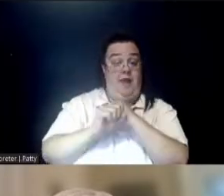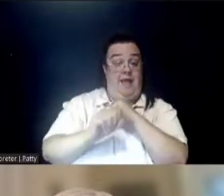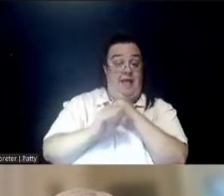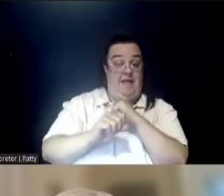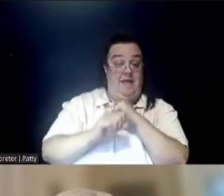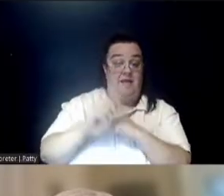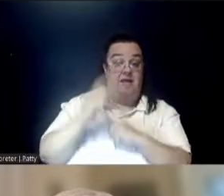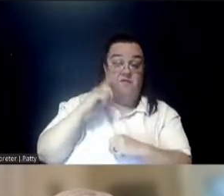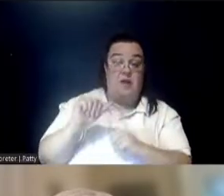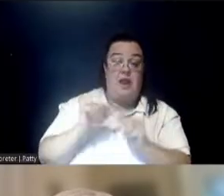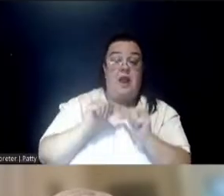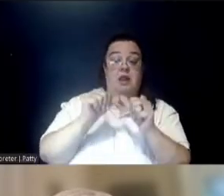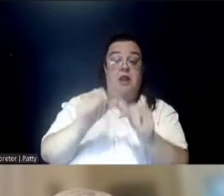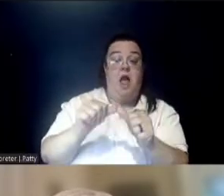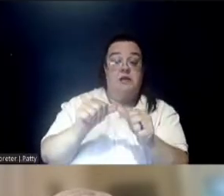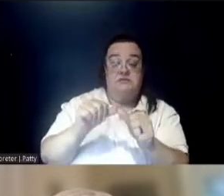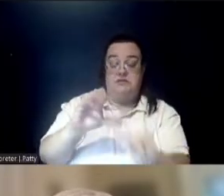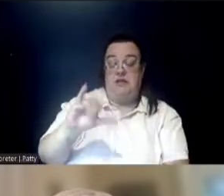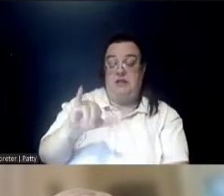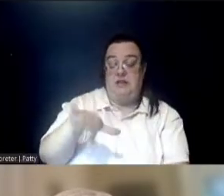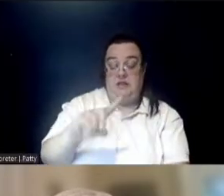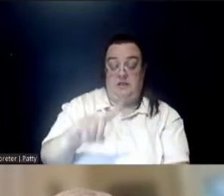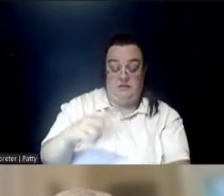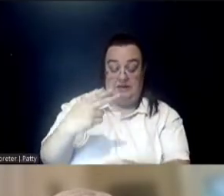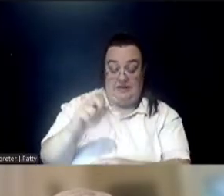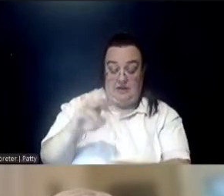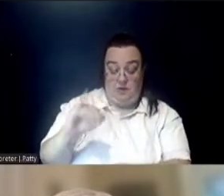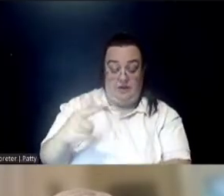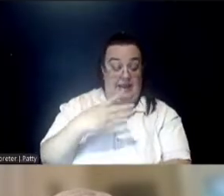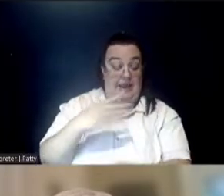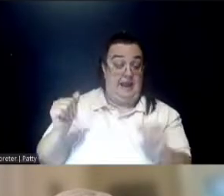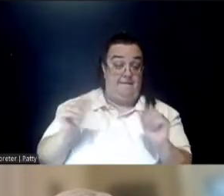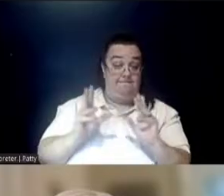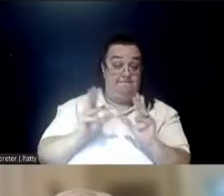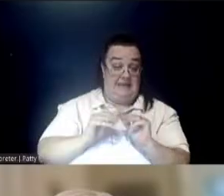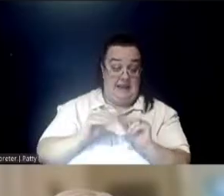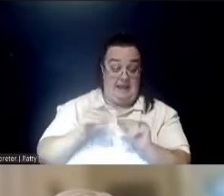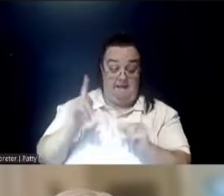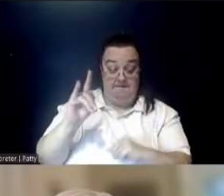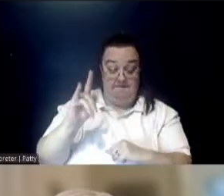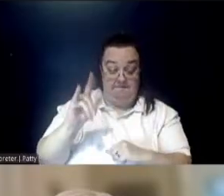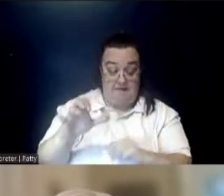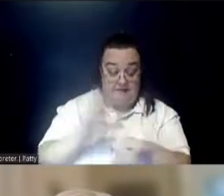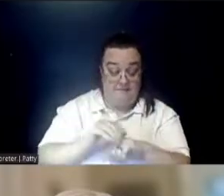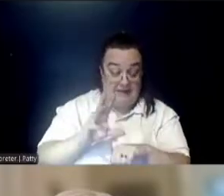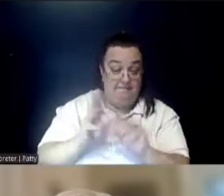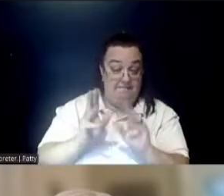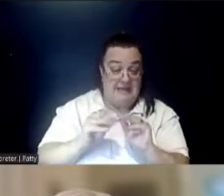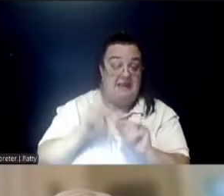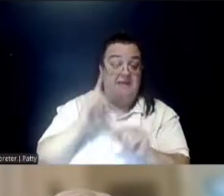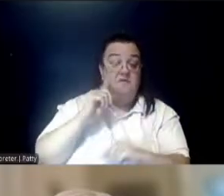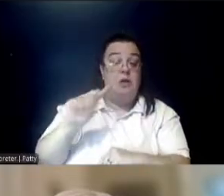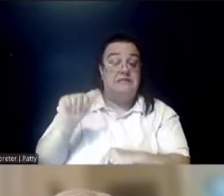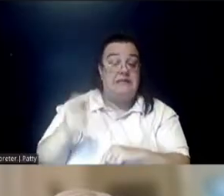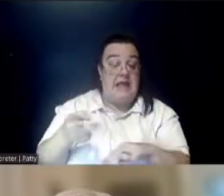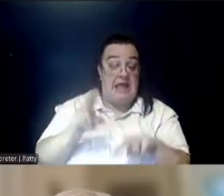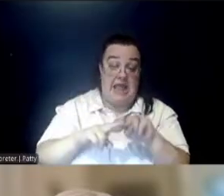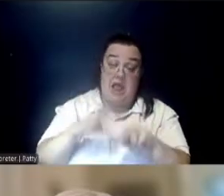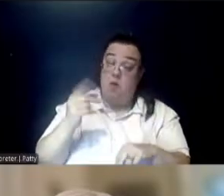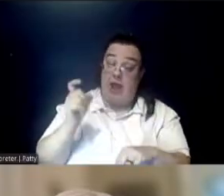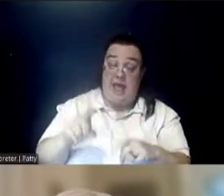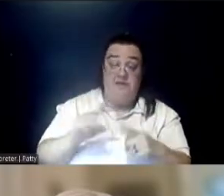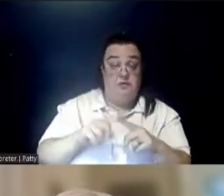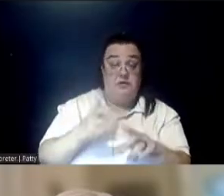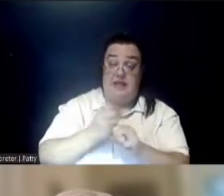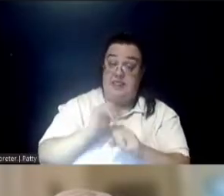constant yield hearing and a meeting, okay? A public meeting for a tax increase, and we do have to get stuff out,